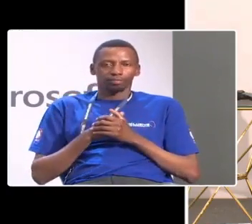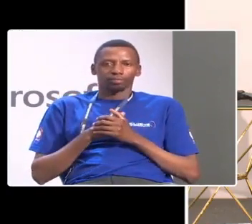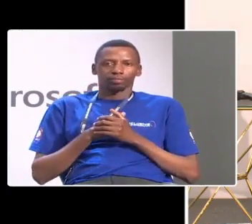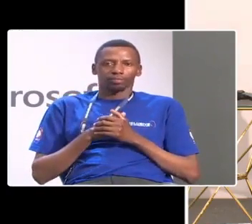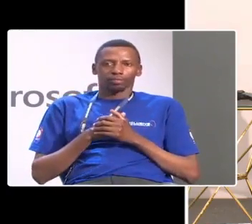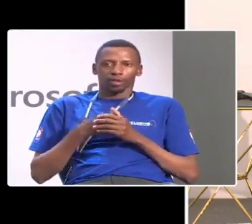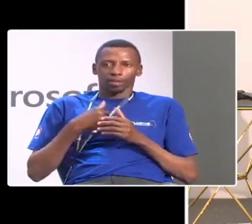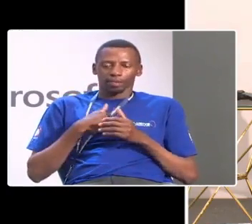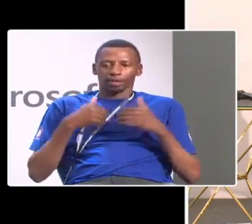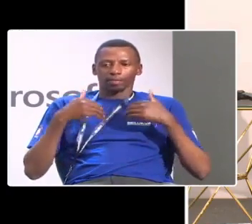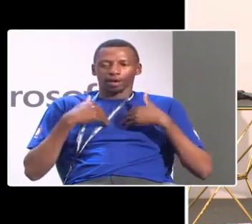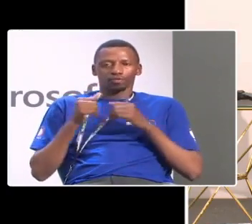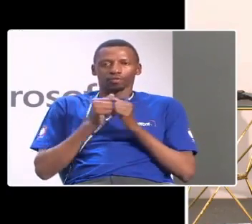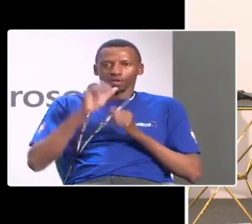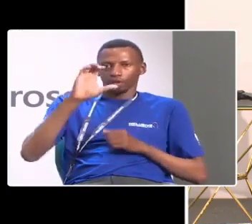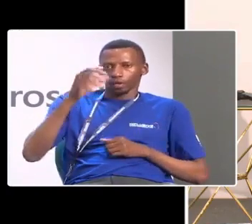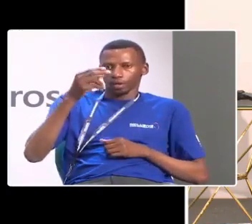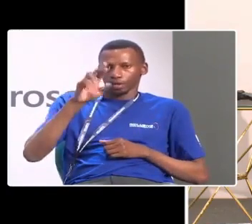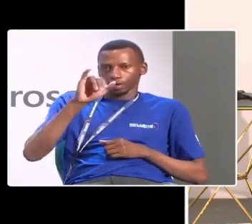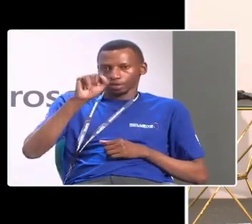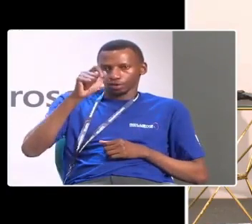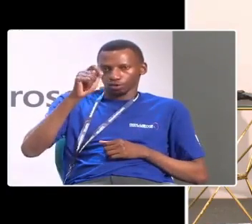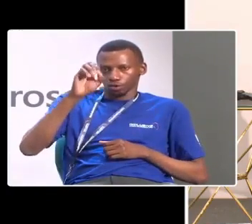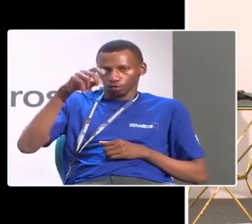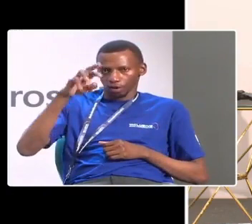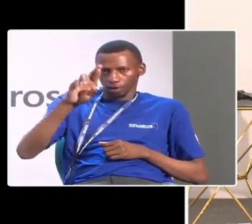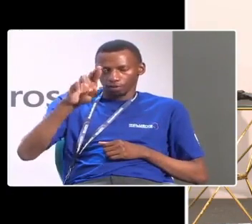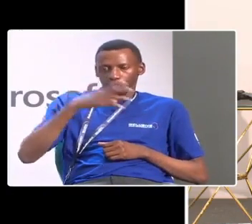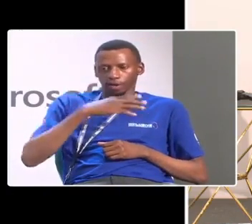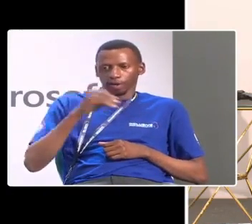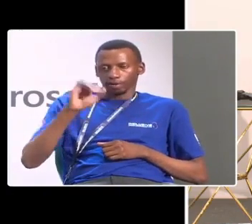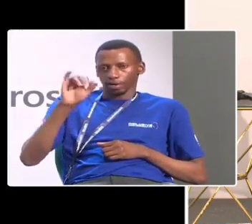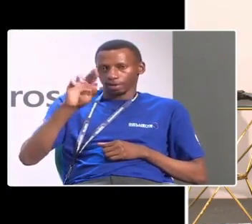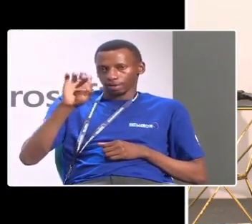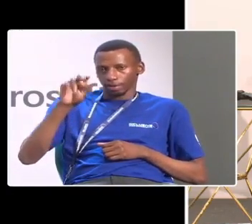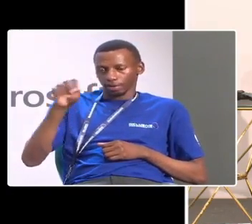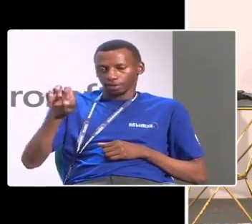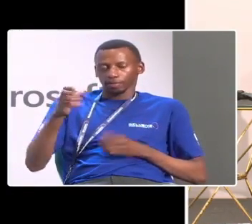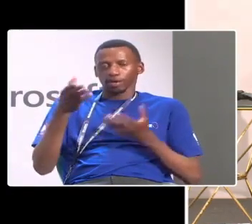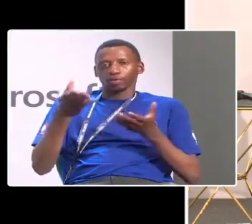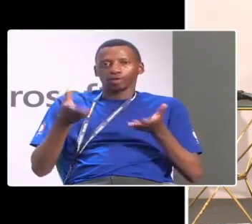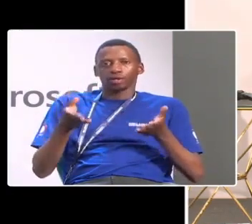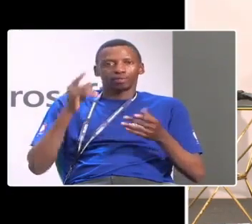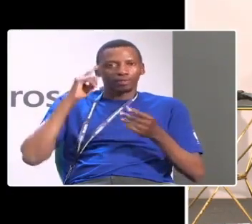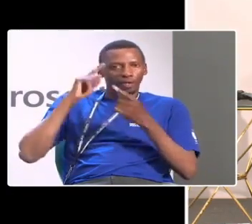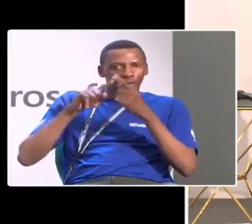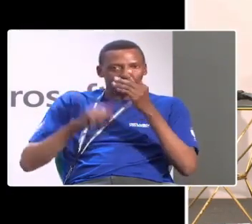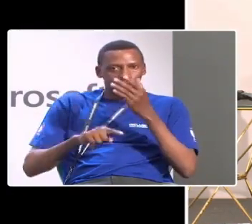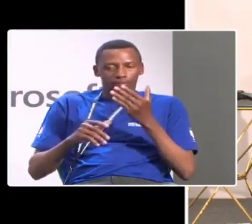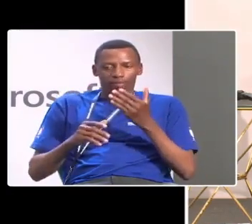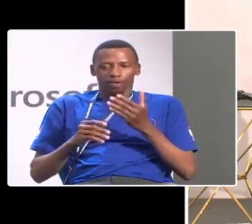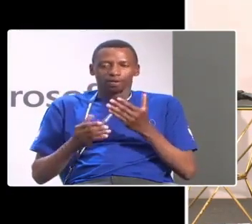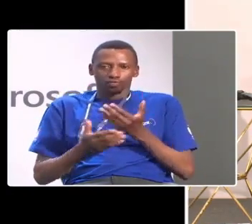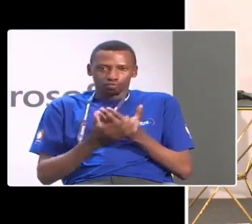I have, along with Christopher and Irene, we're here to help nurture the seeds of accessibility in this